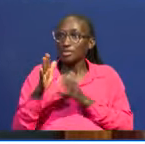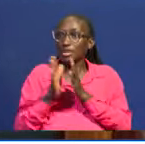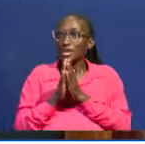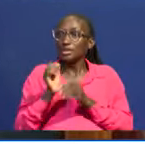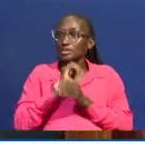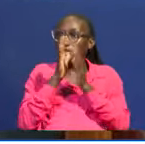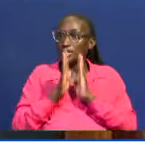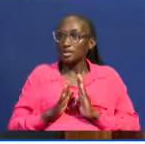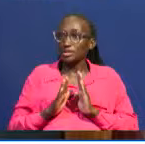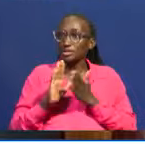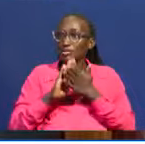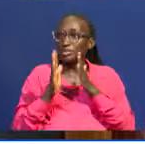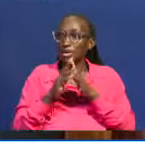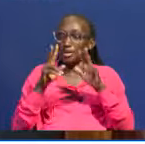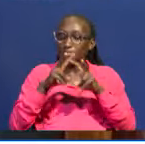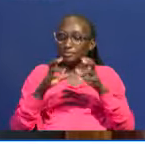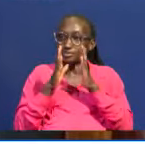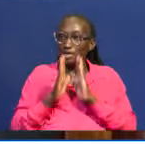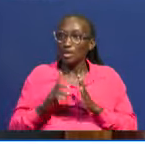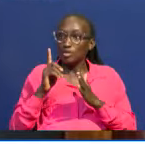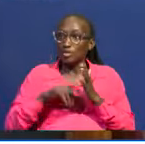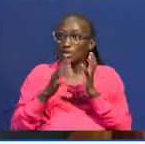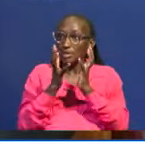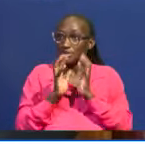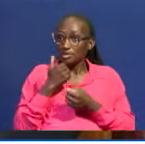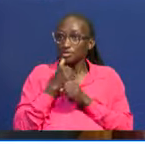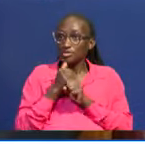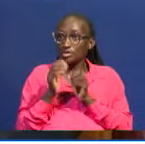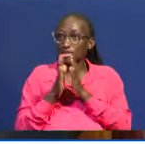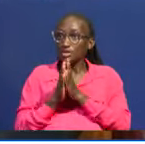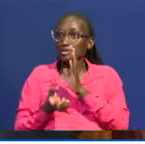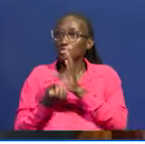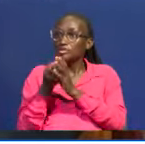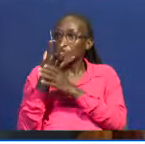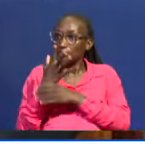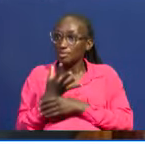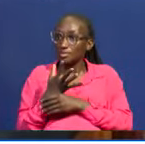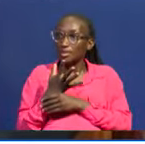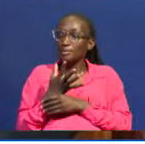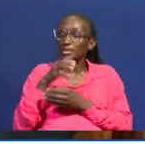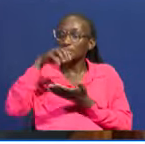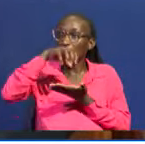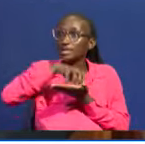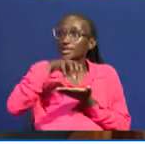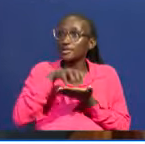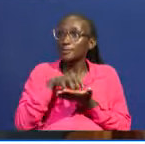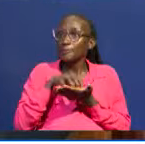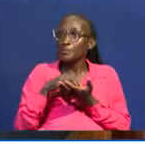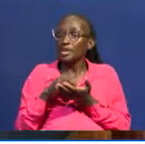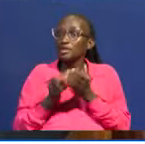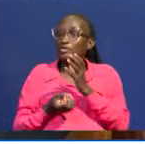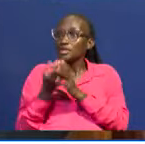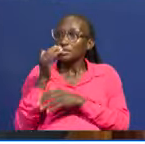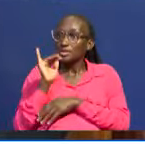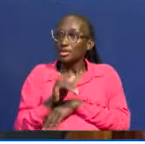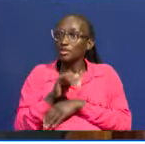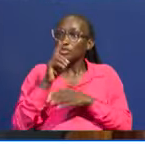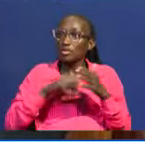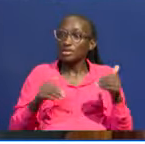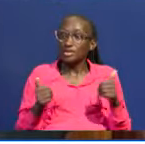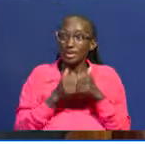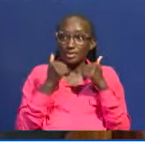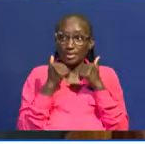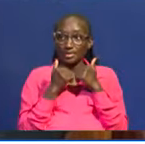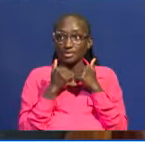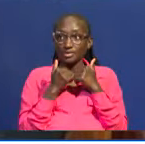investigator. What I'm required to do is to establish a prima facie case, to establish that what is